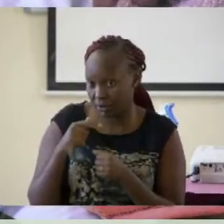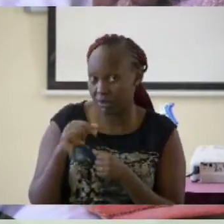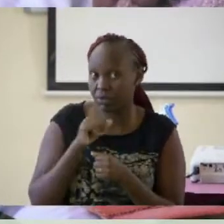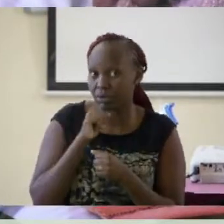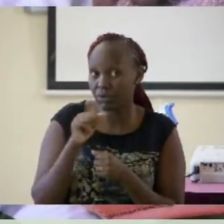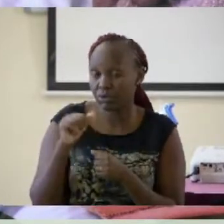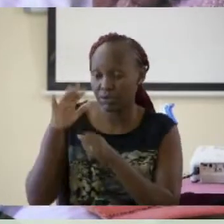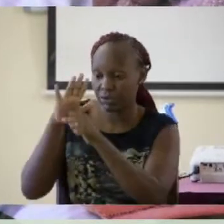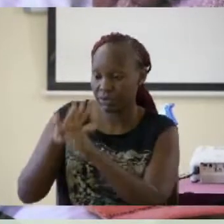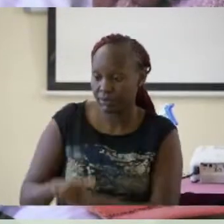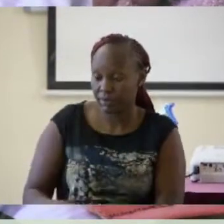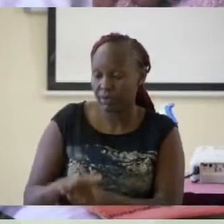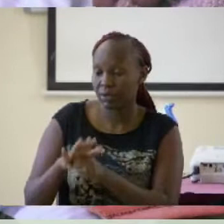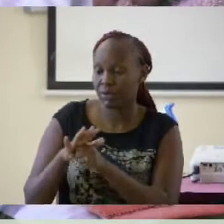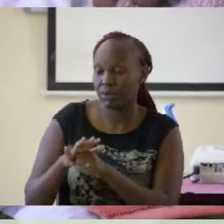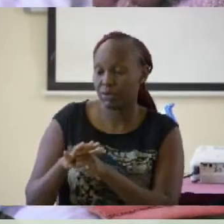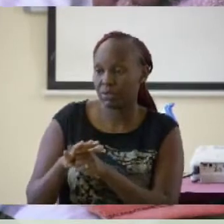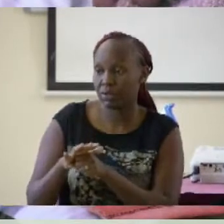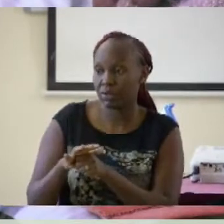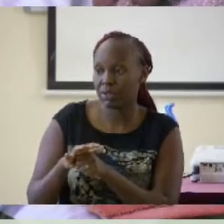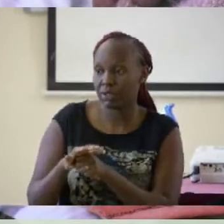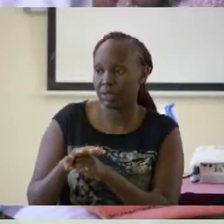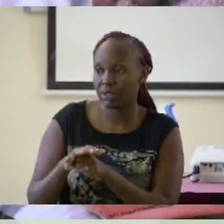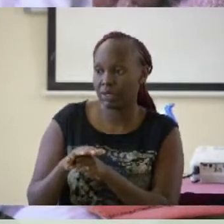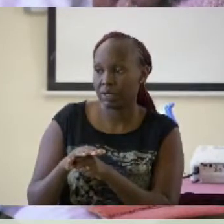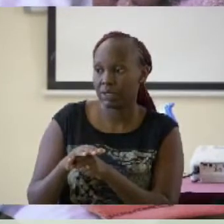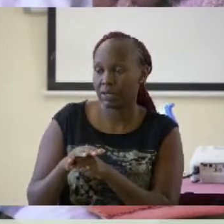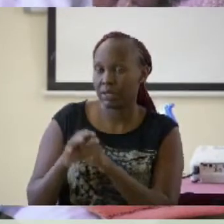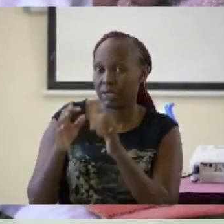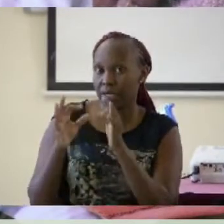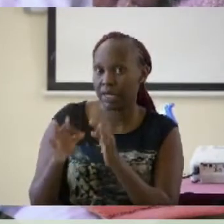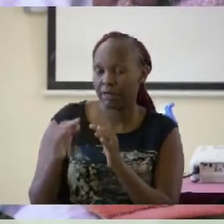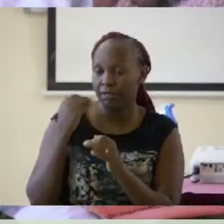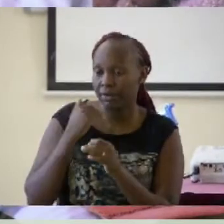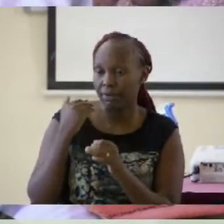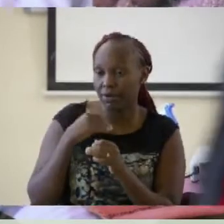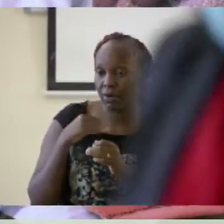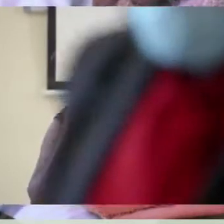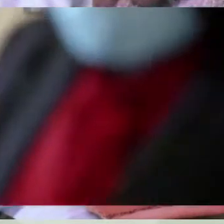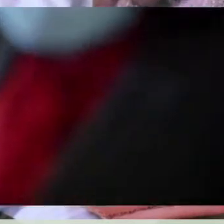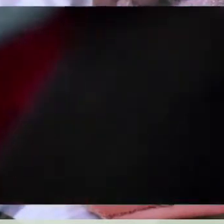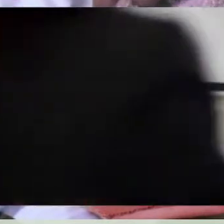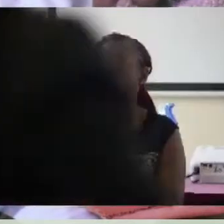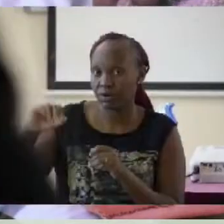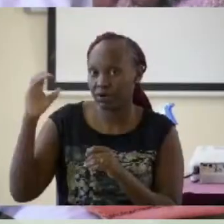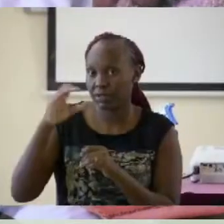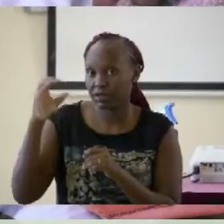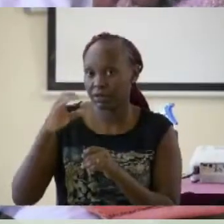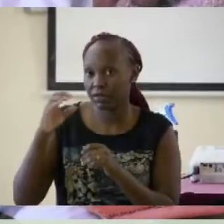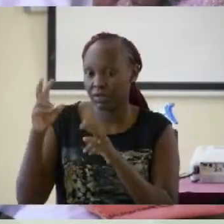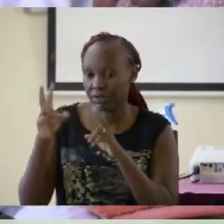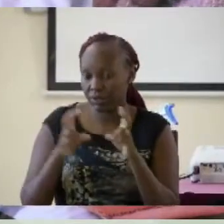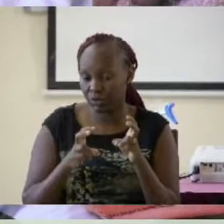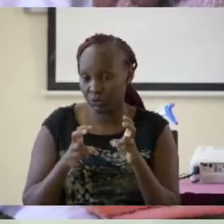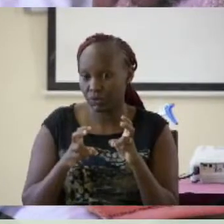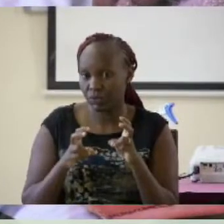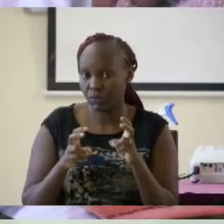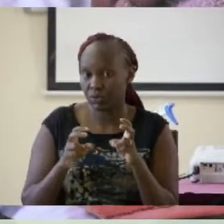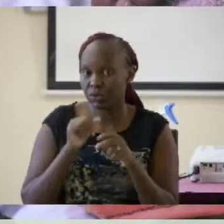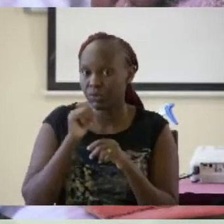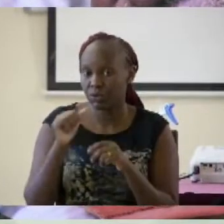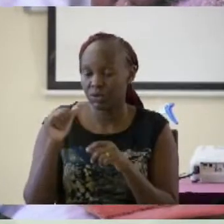not discriminate on whether it is a criminal offense or a civil issue, and we should